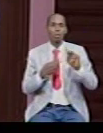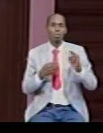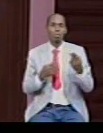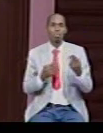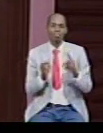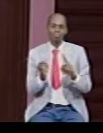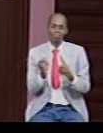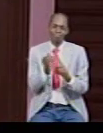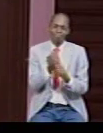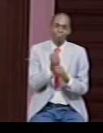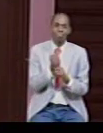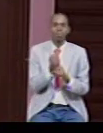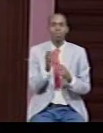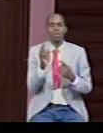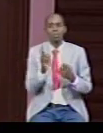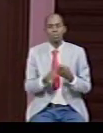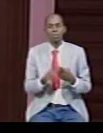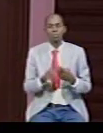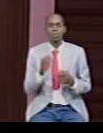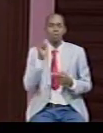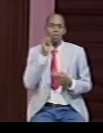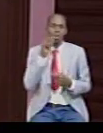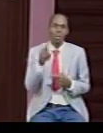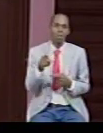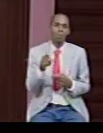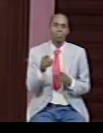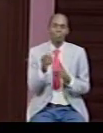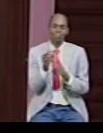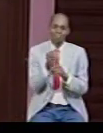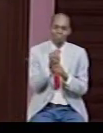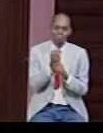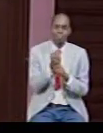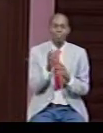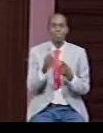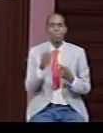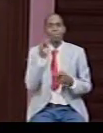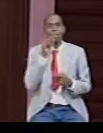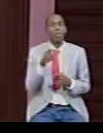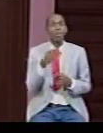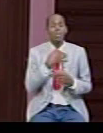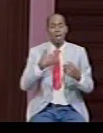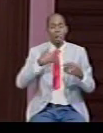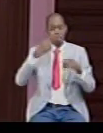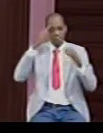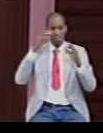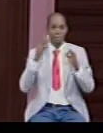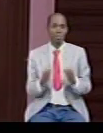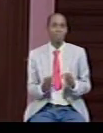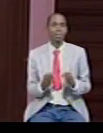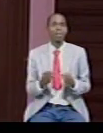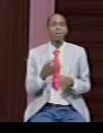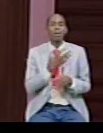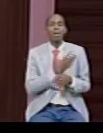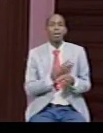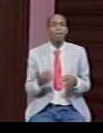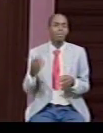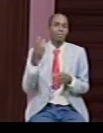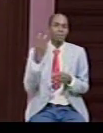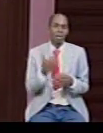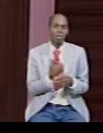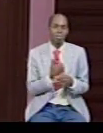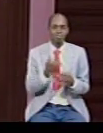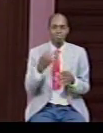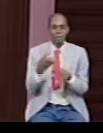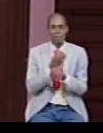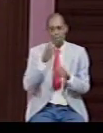her. Ruth clave unto her. She was making a decision, and she was taking a